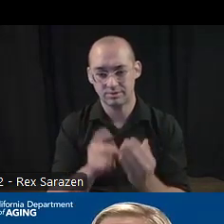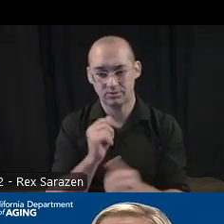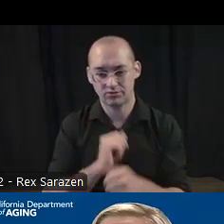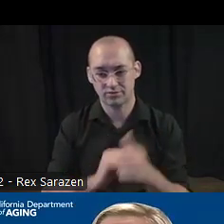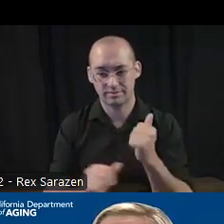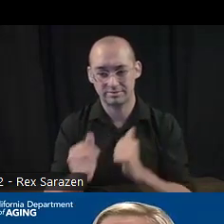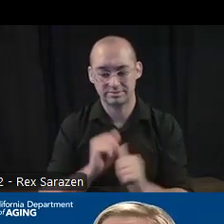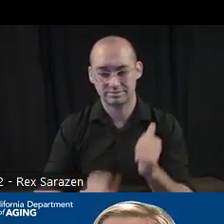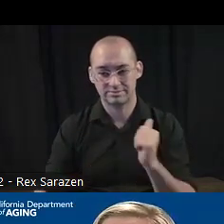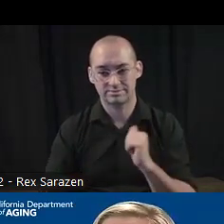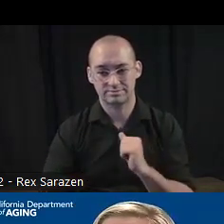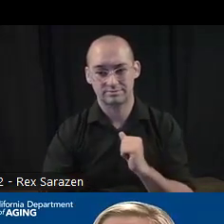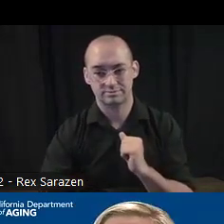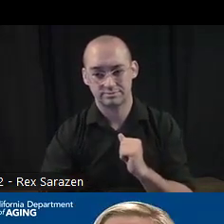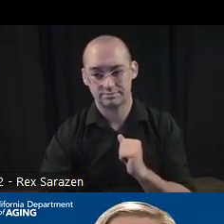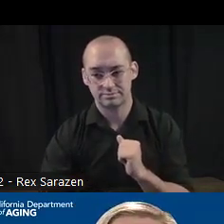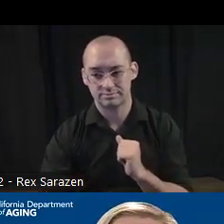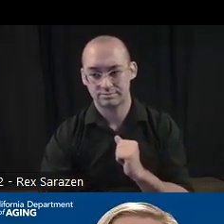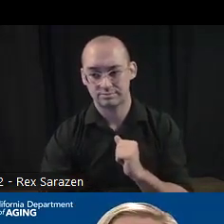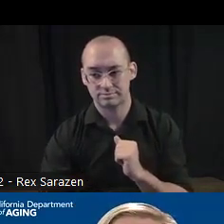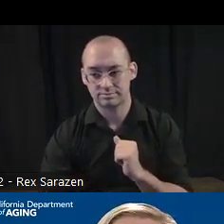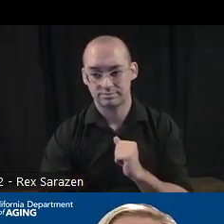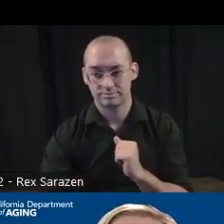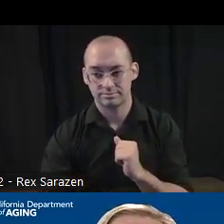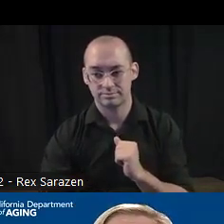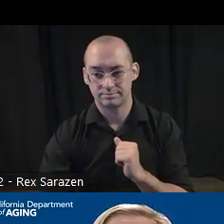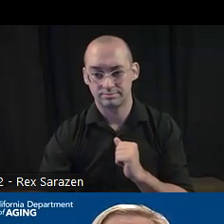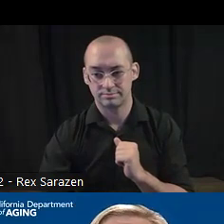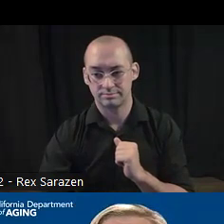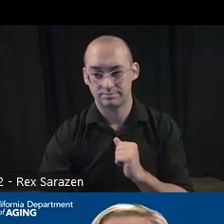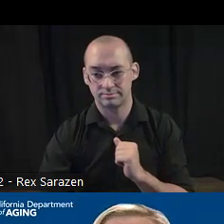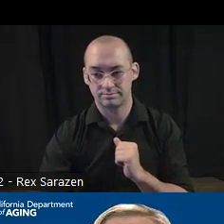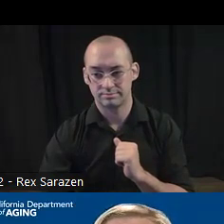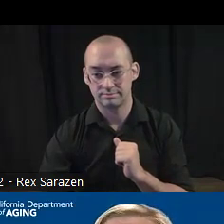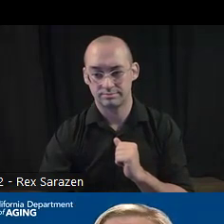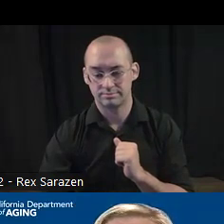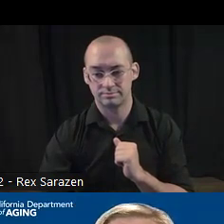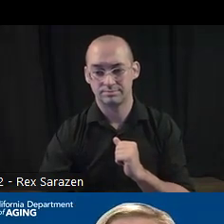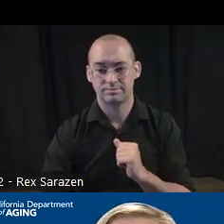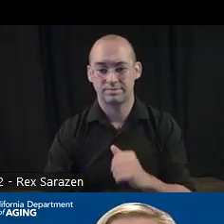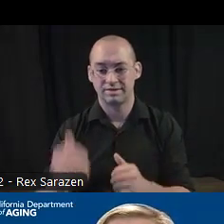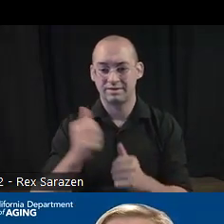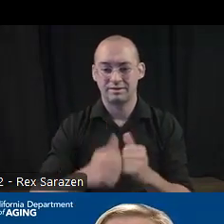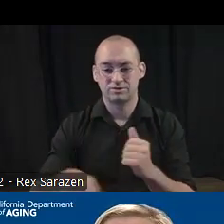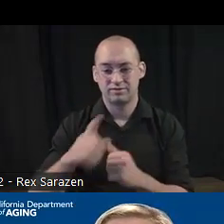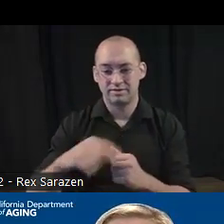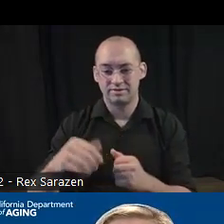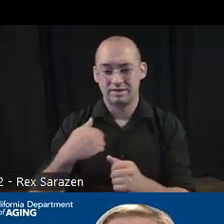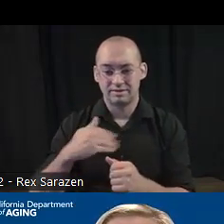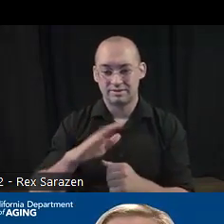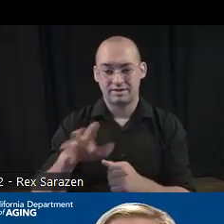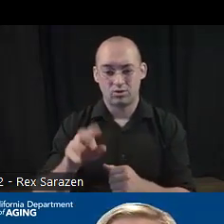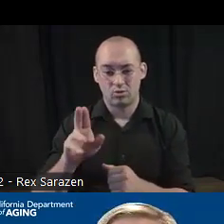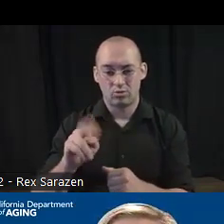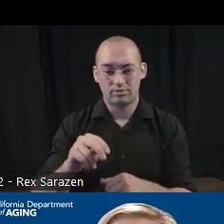funding formula, and designations and de-designations. So each of those has its own timeline. We're embarking now